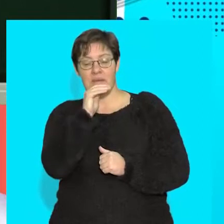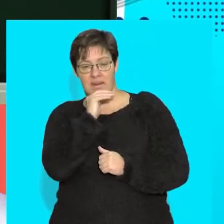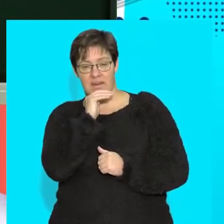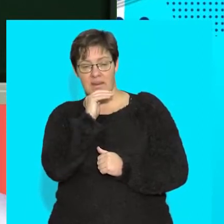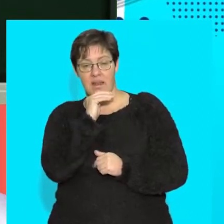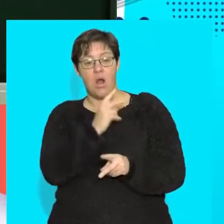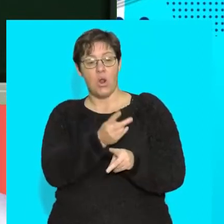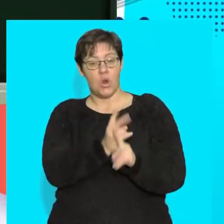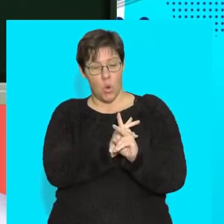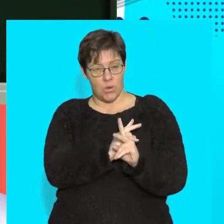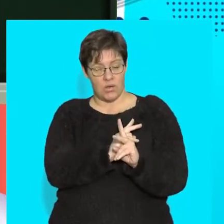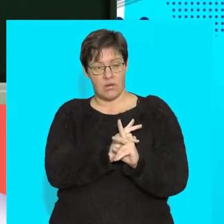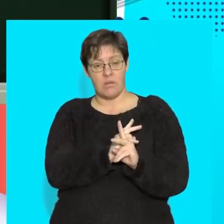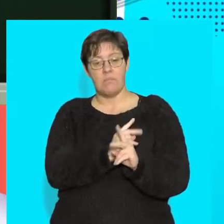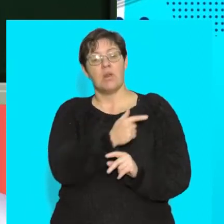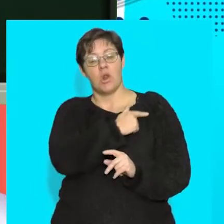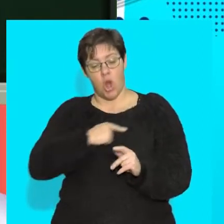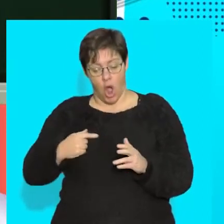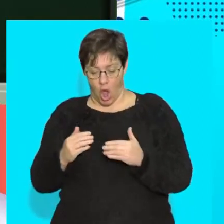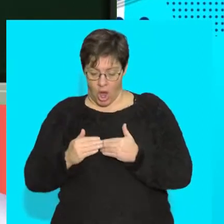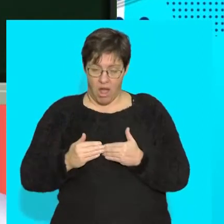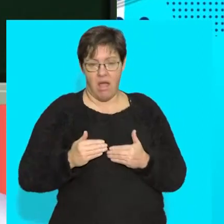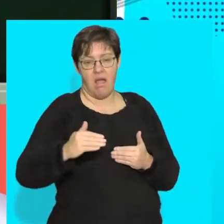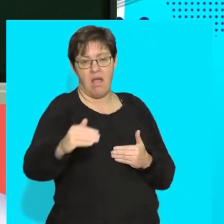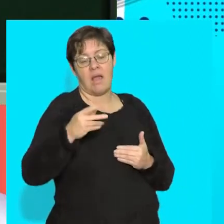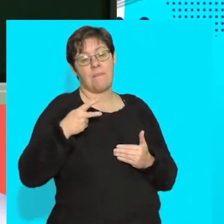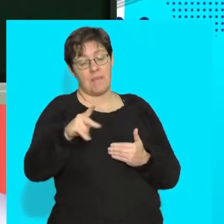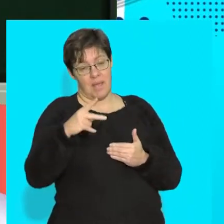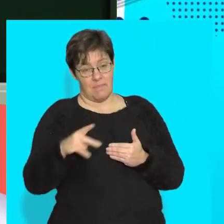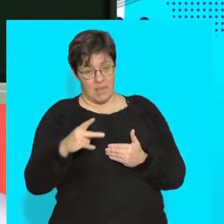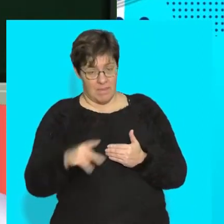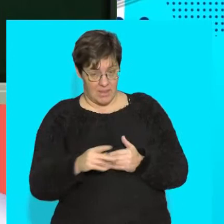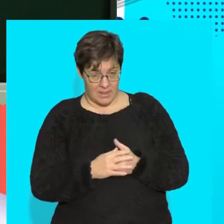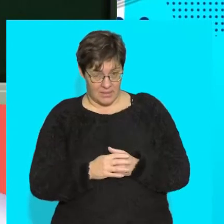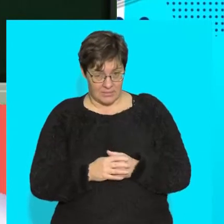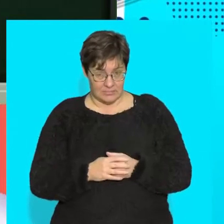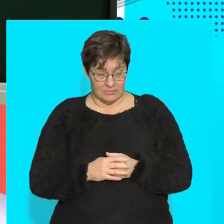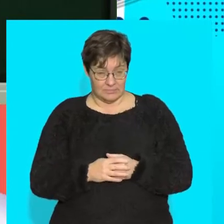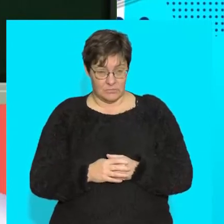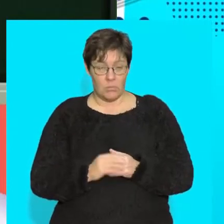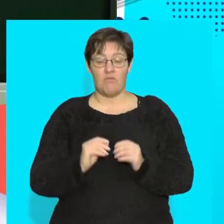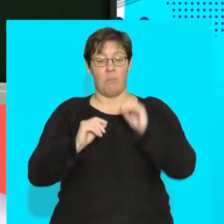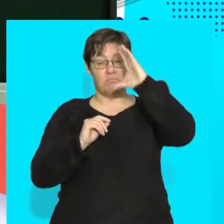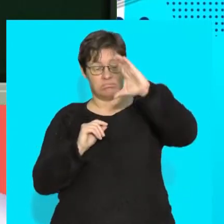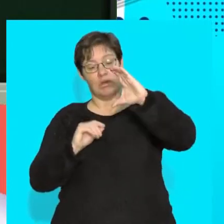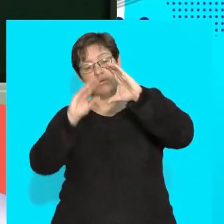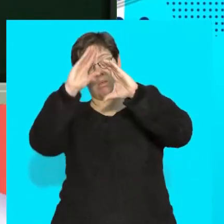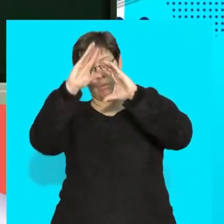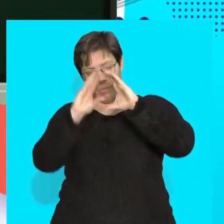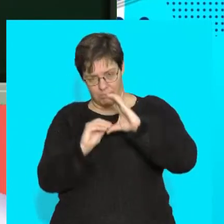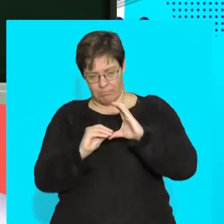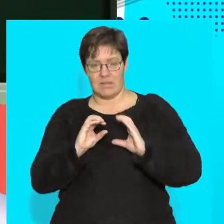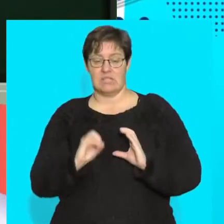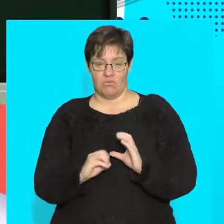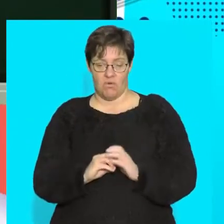means your loan is going to take longer to amortize, right, to become zero. If you